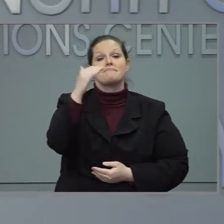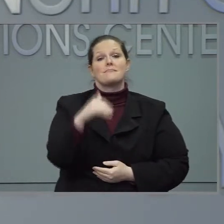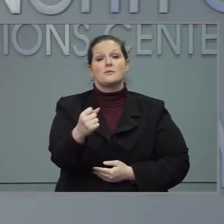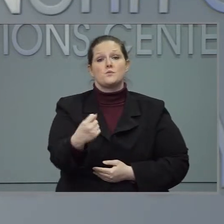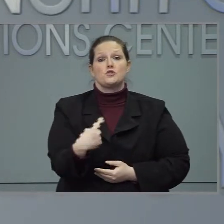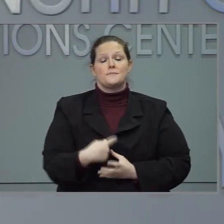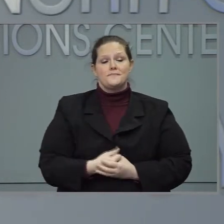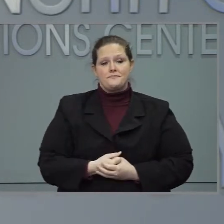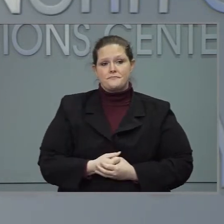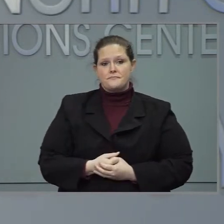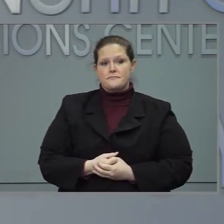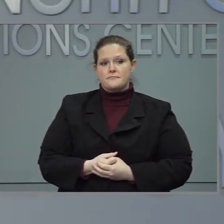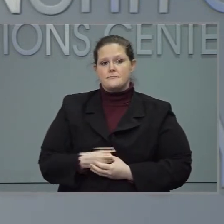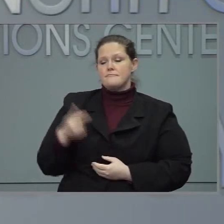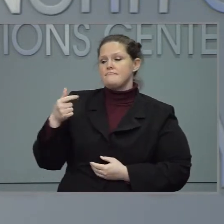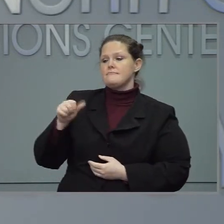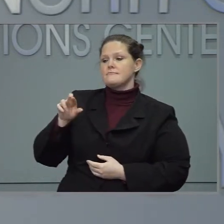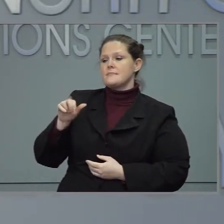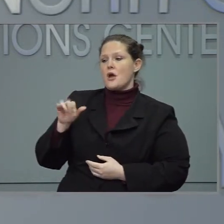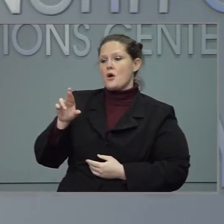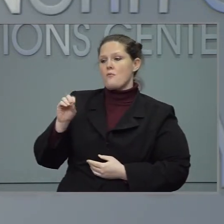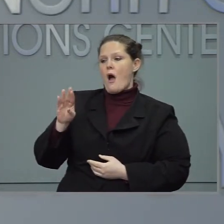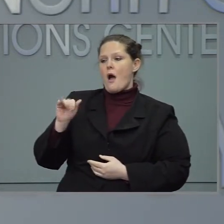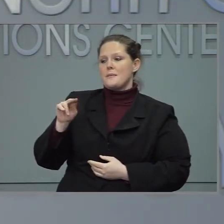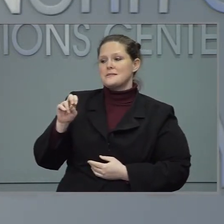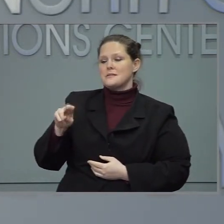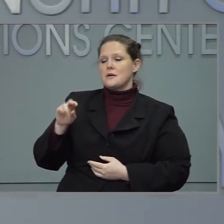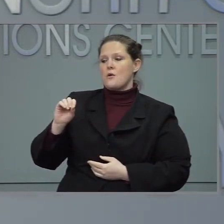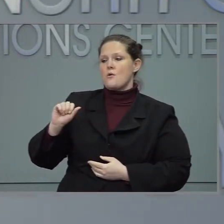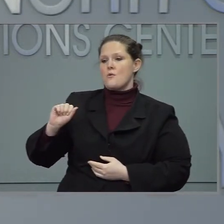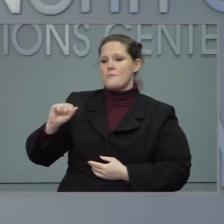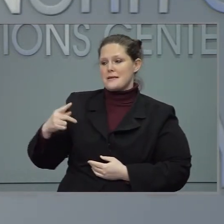Our next question is from Gary Robertson with the Associated Press.